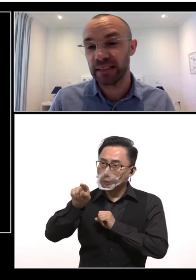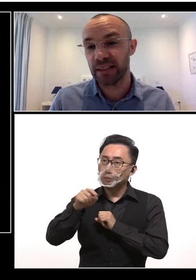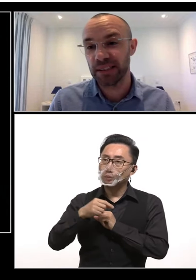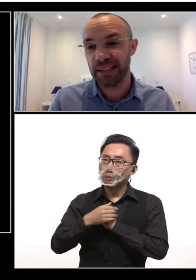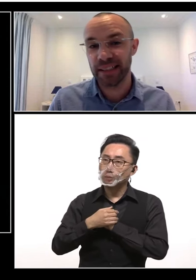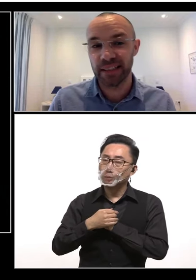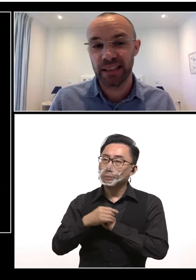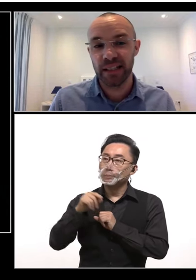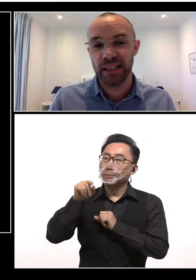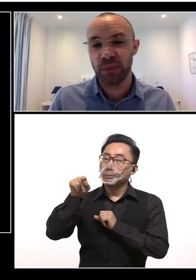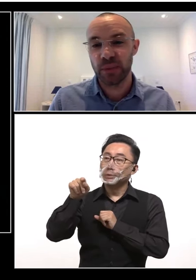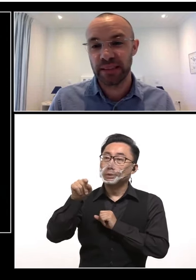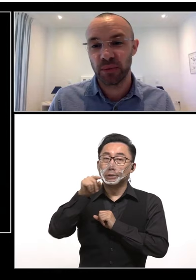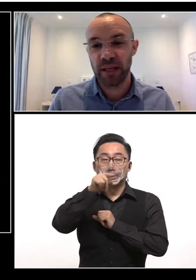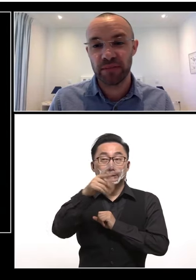Light, starting in